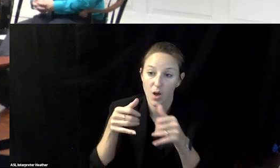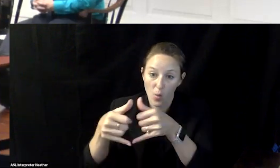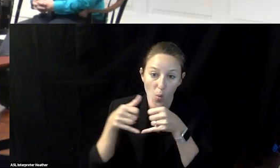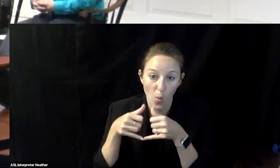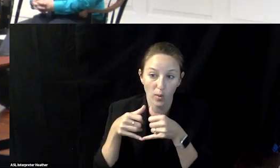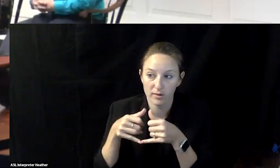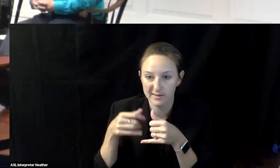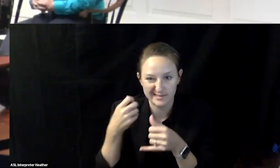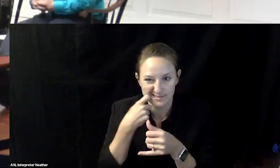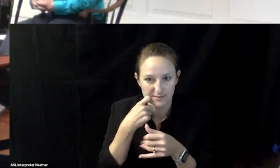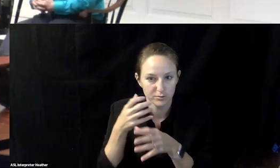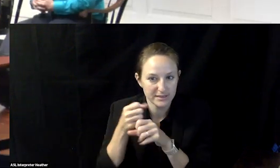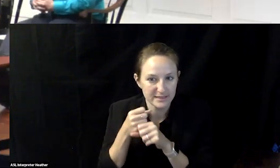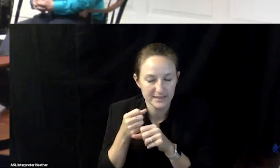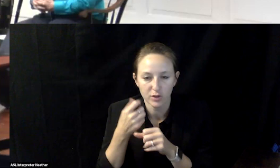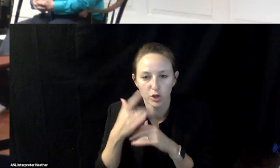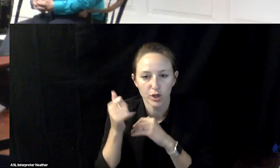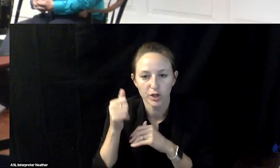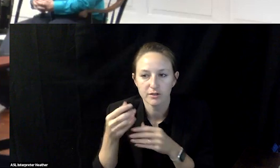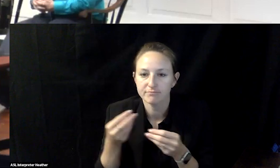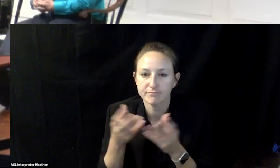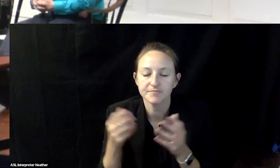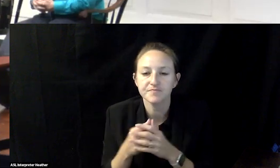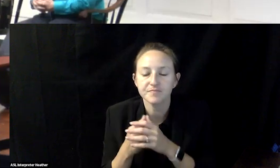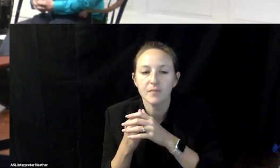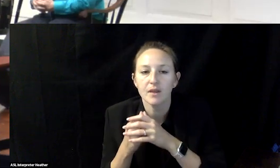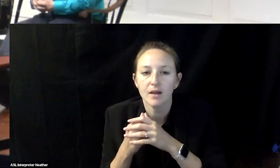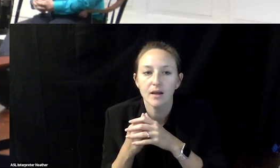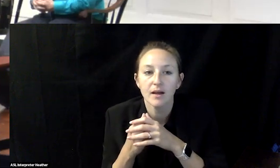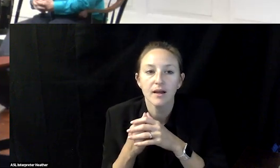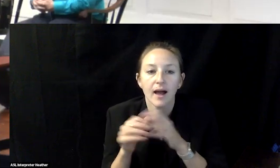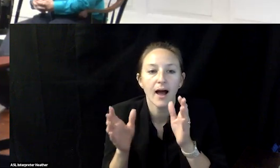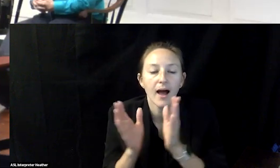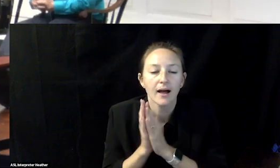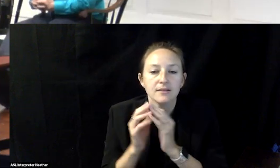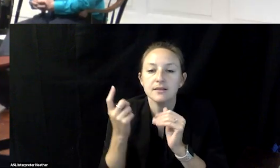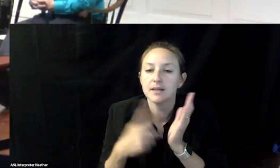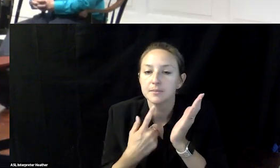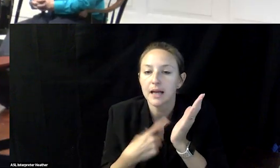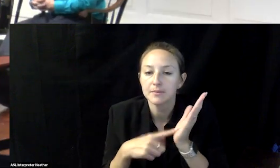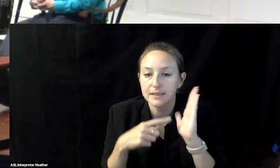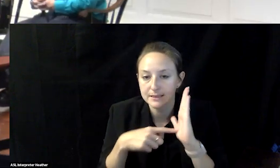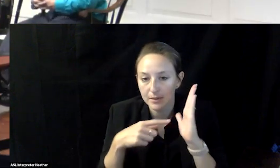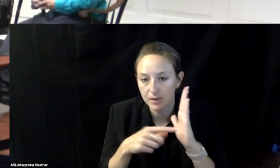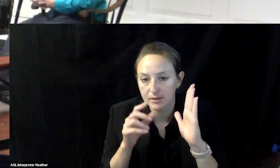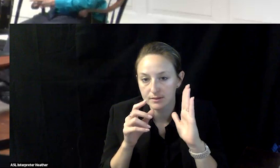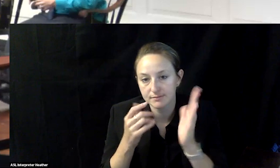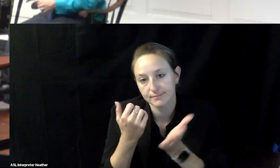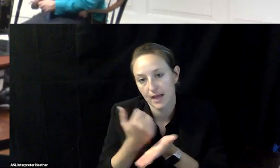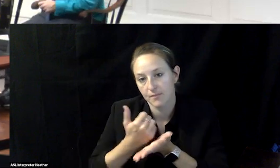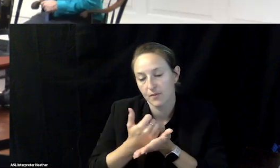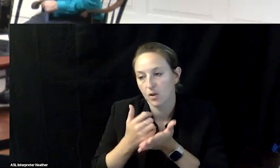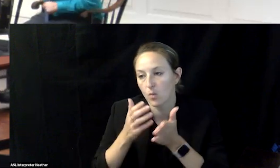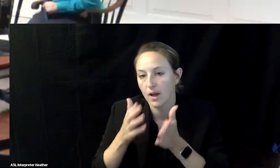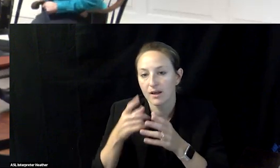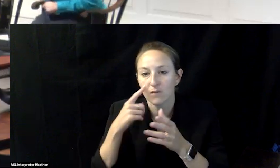earlier. So William asks that sometimes examples are a helpful way to explore best practices. Are there